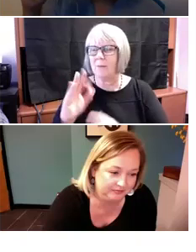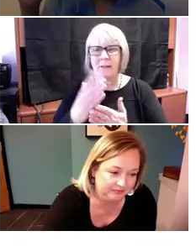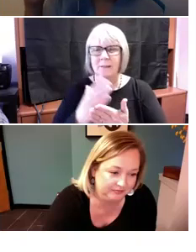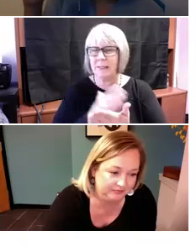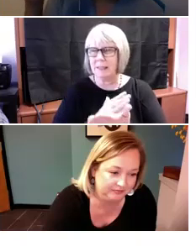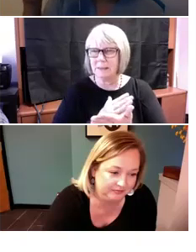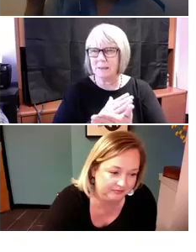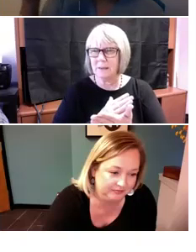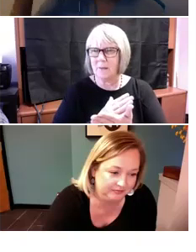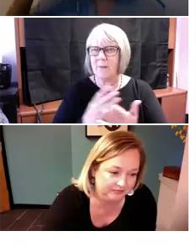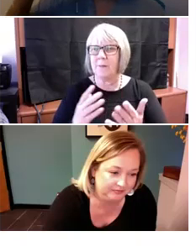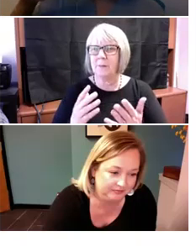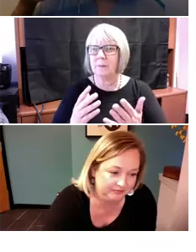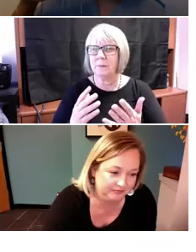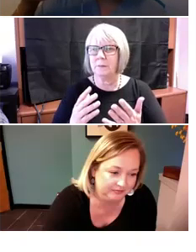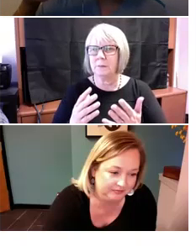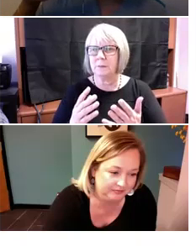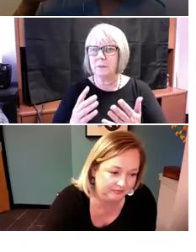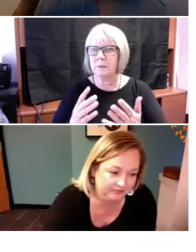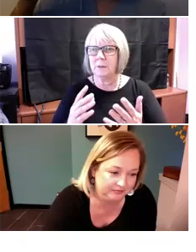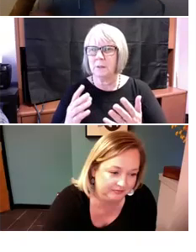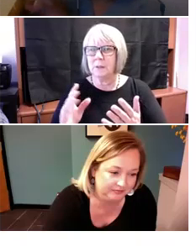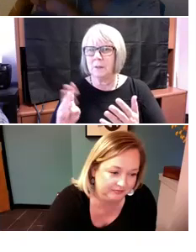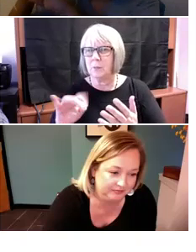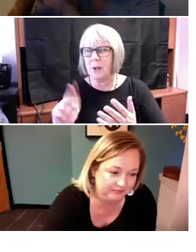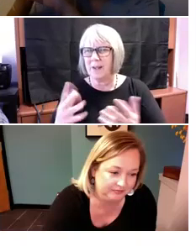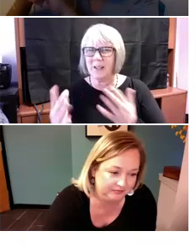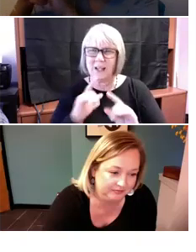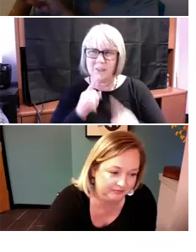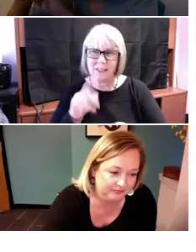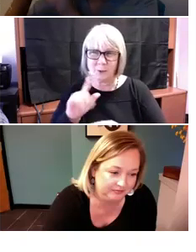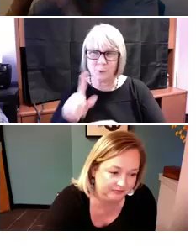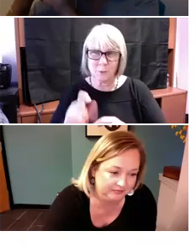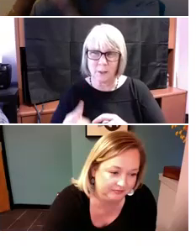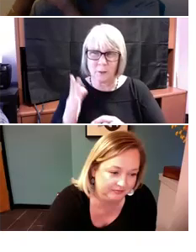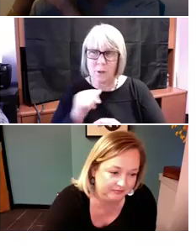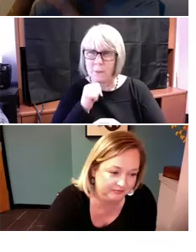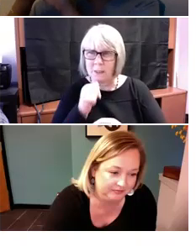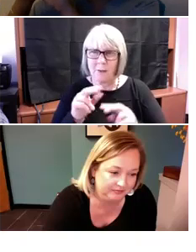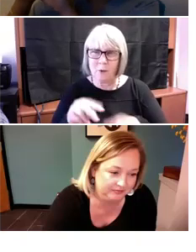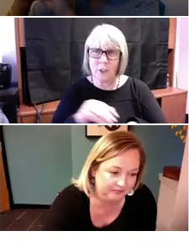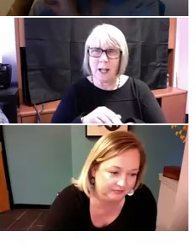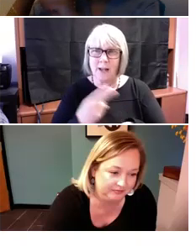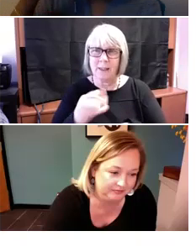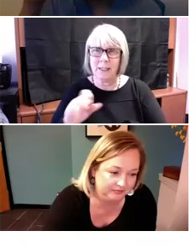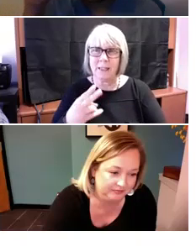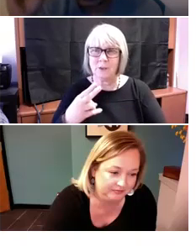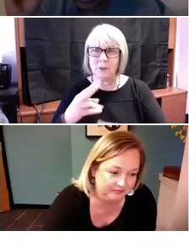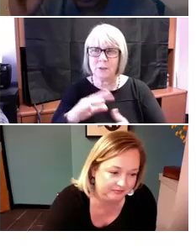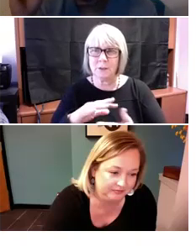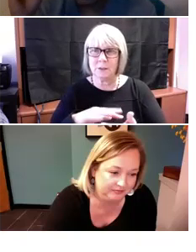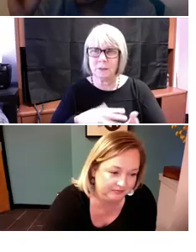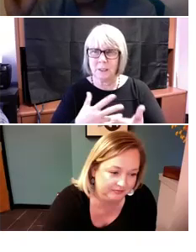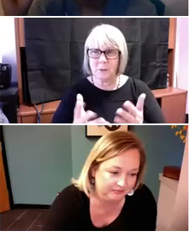question, Brian, does that sort of answer your question? Why we are not looking into hash tables and dictionaries?